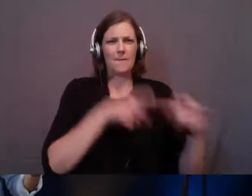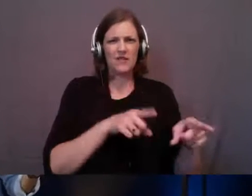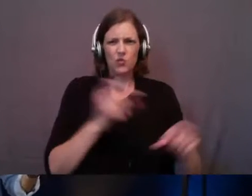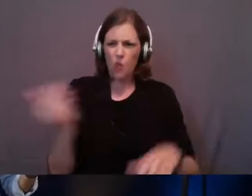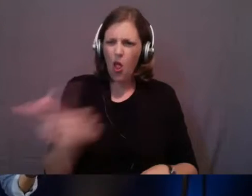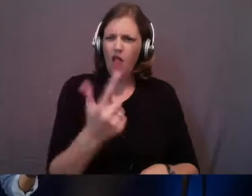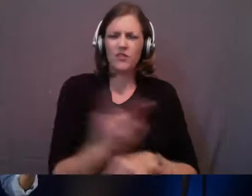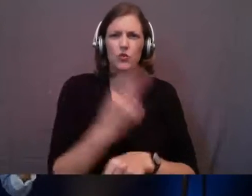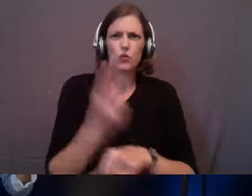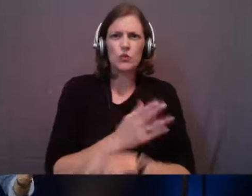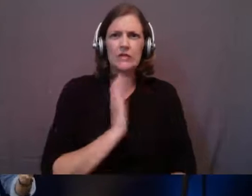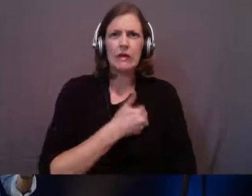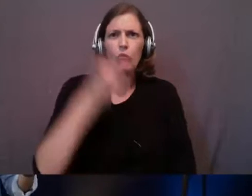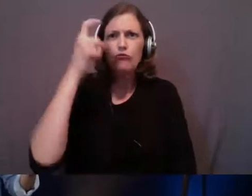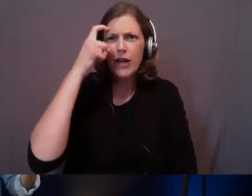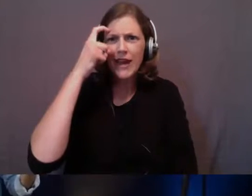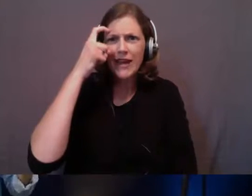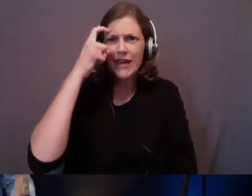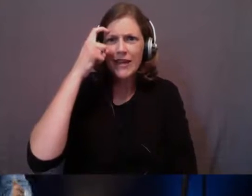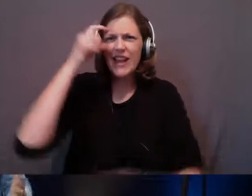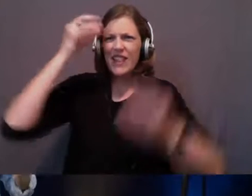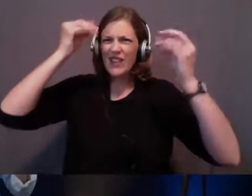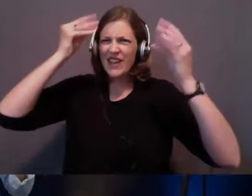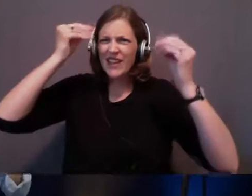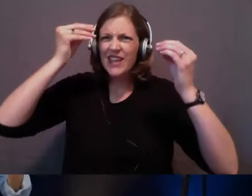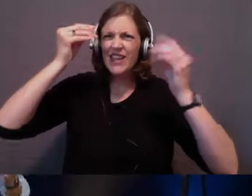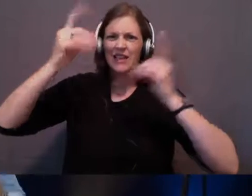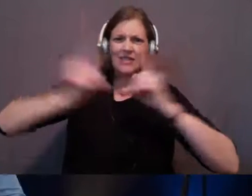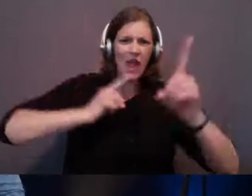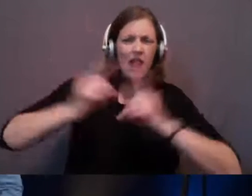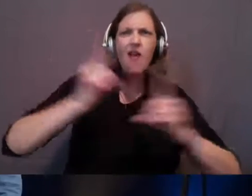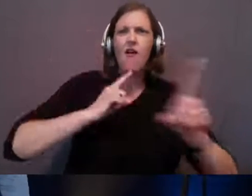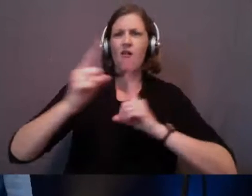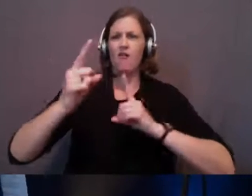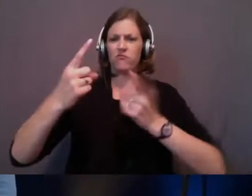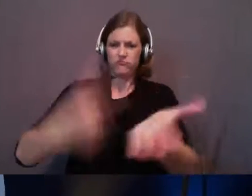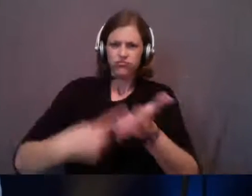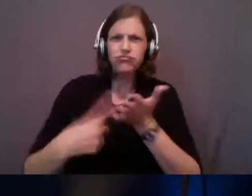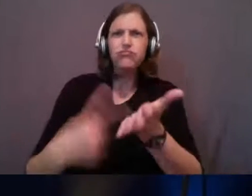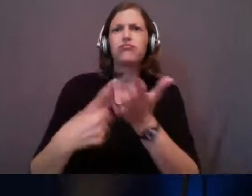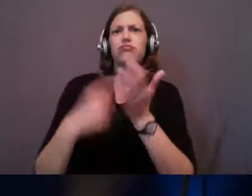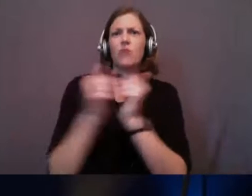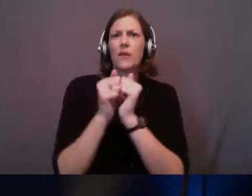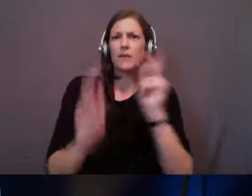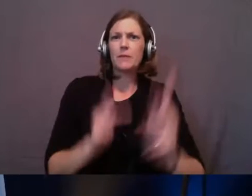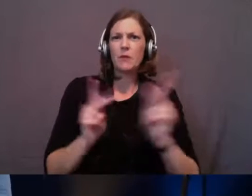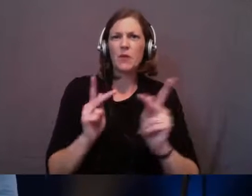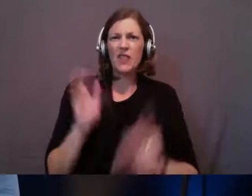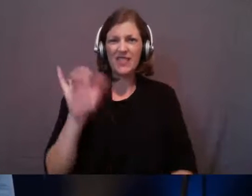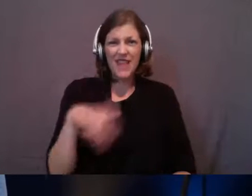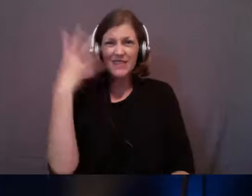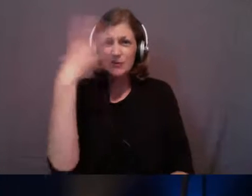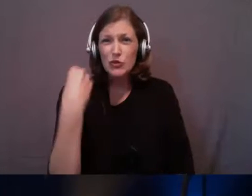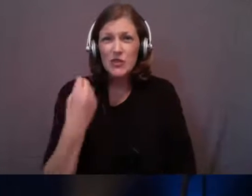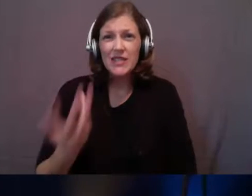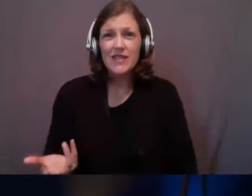brain and thinking and dialoguing and having conversations with people. That's the beauty of